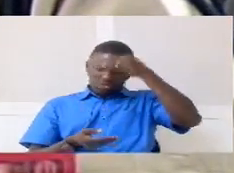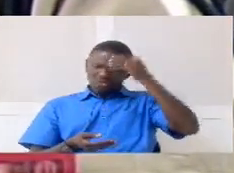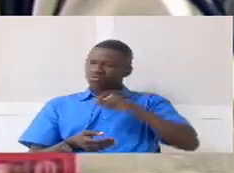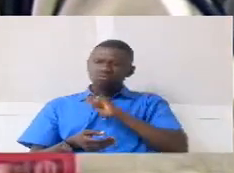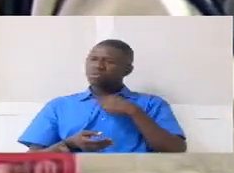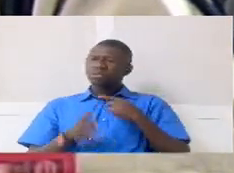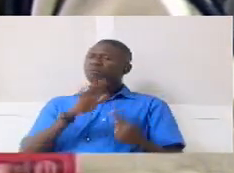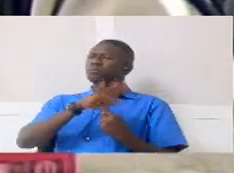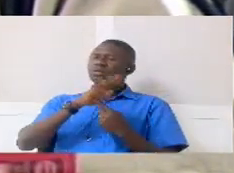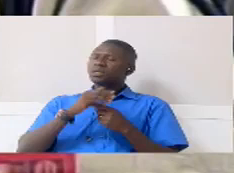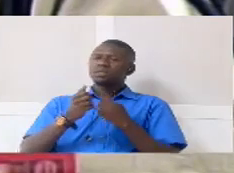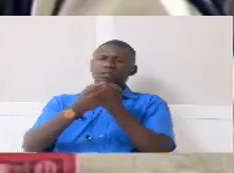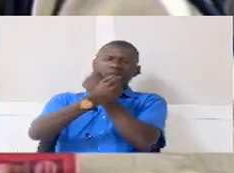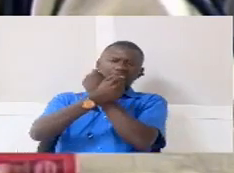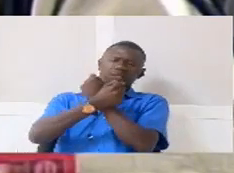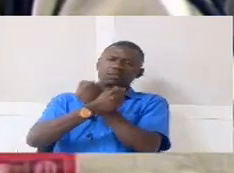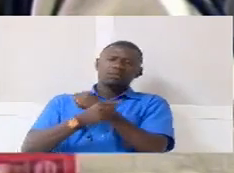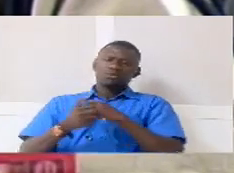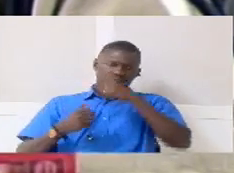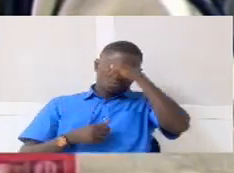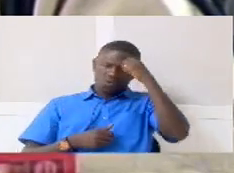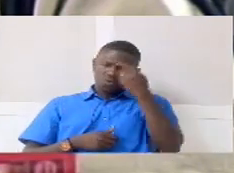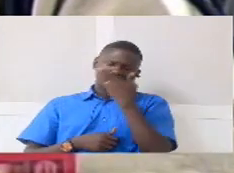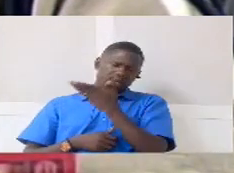me was that at that time, education really was not